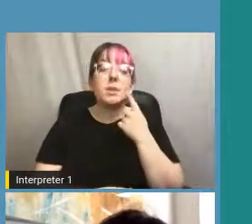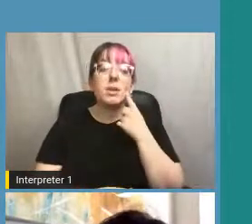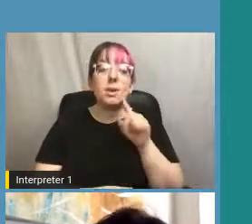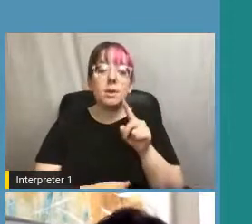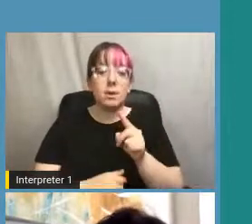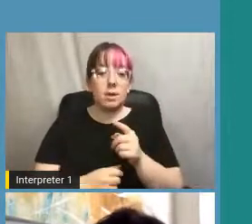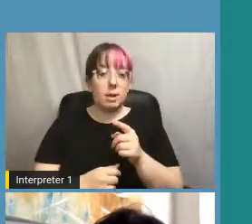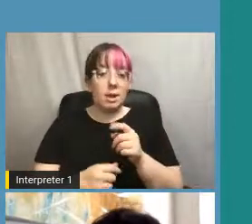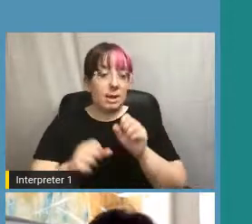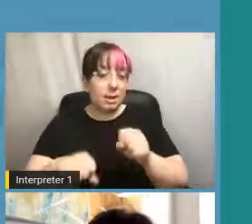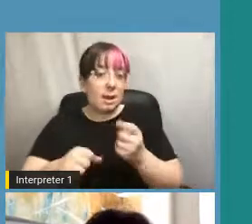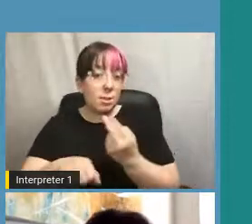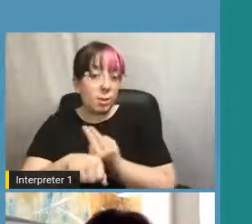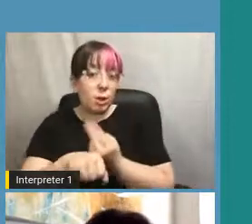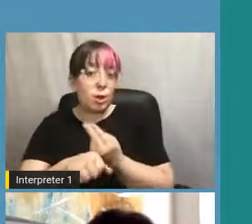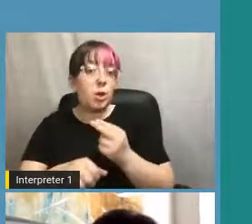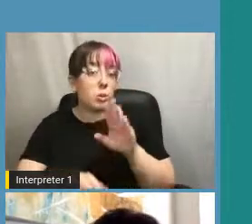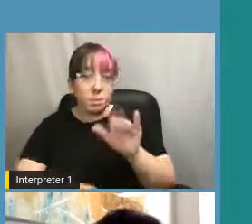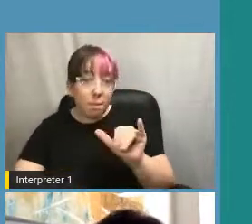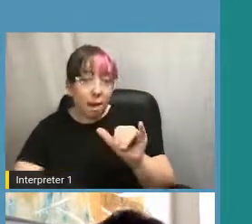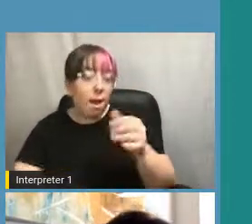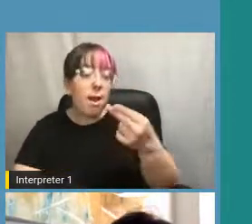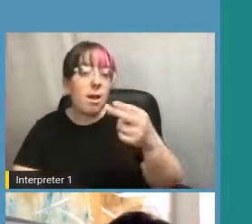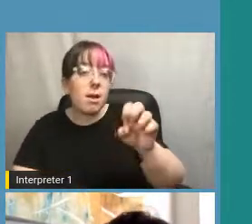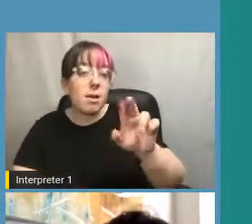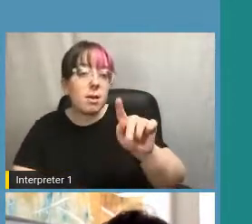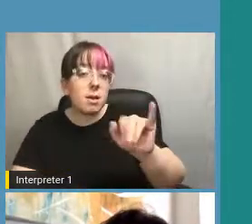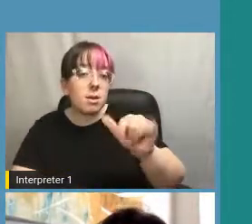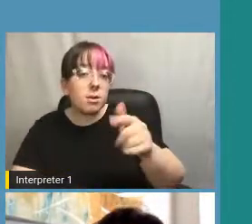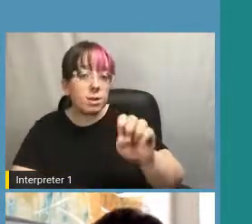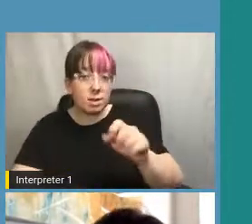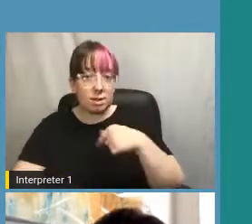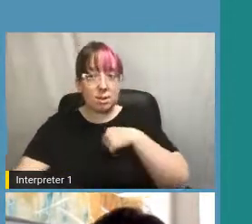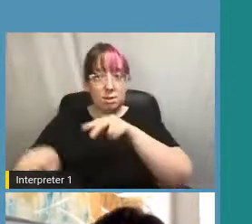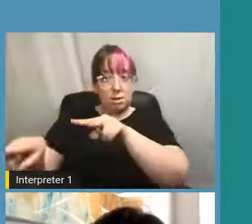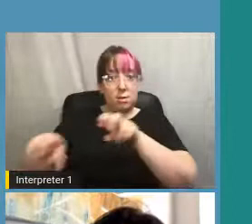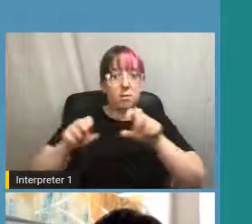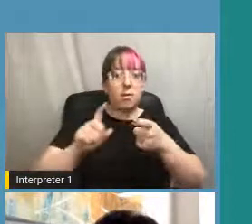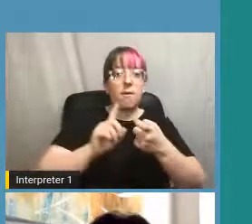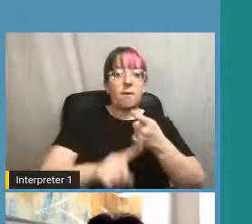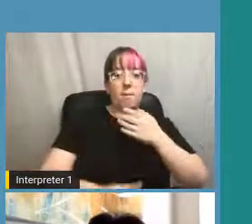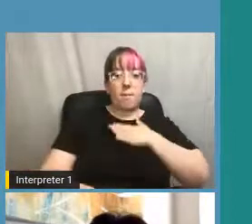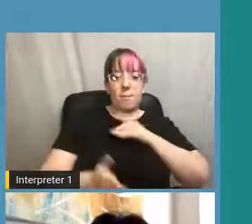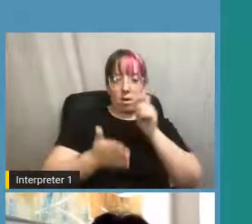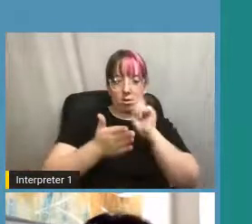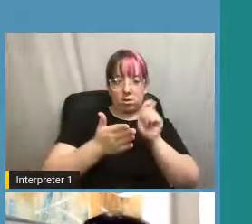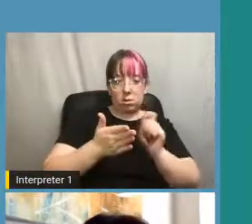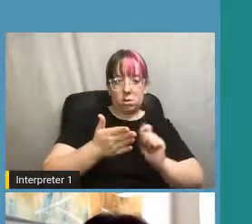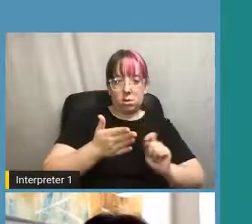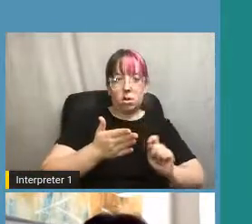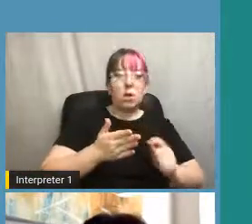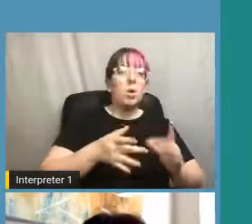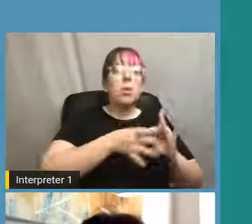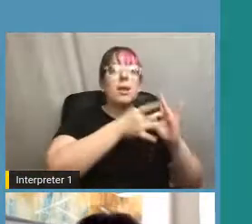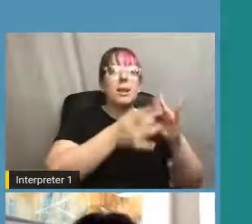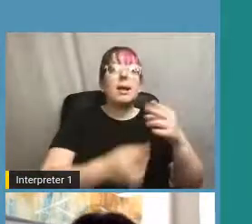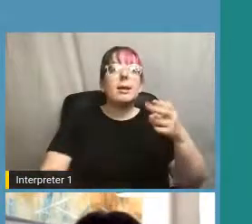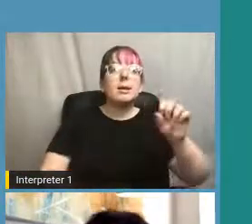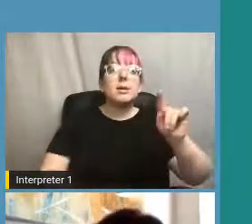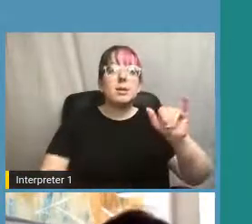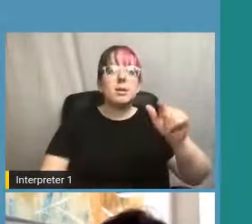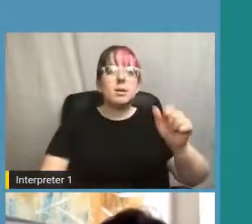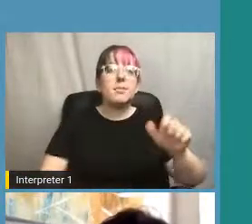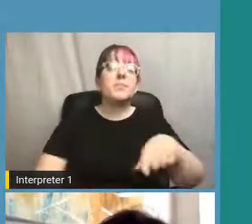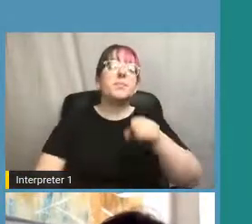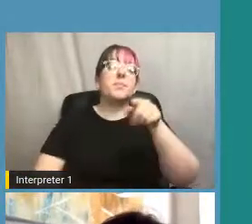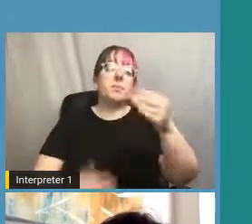by Heritage, because I actually derived this from one of my dissertations in Heritage. Then exhibit.com,